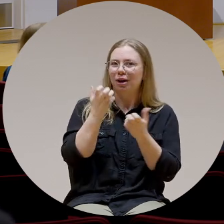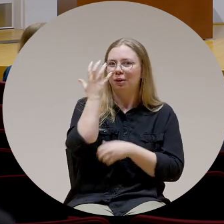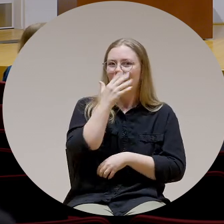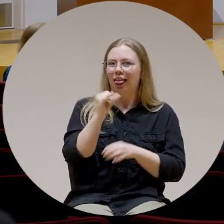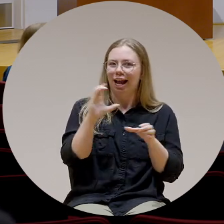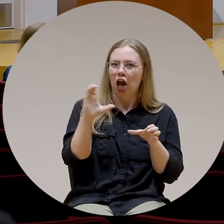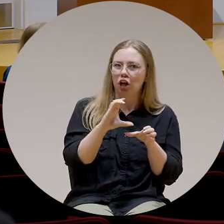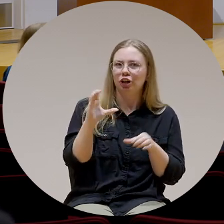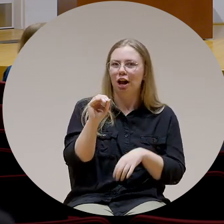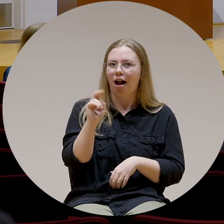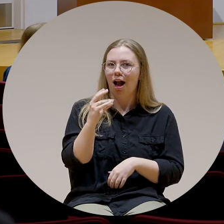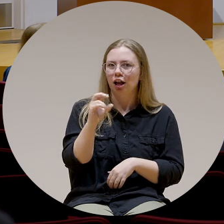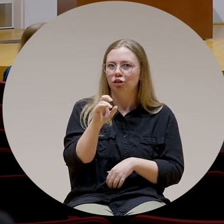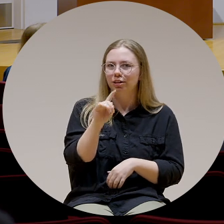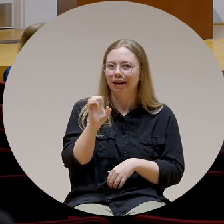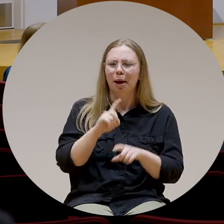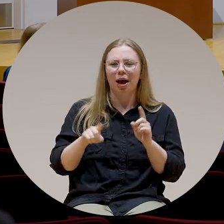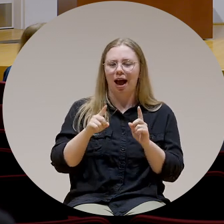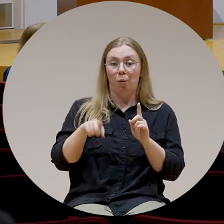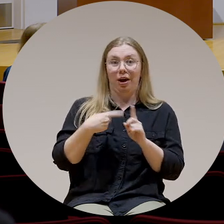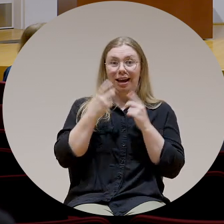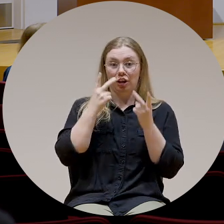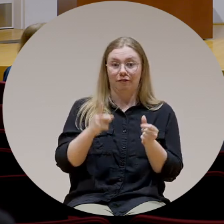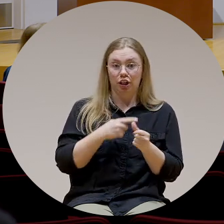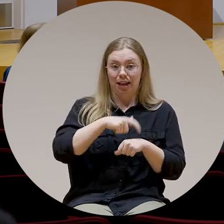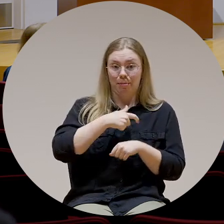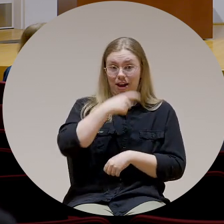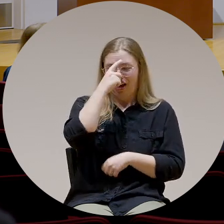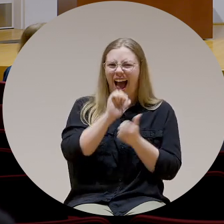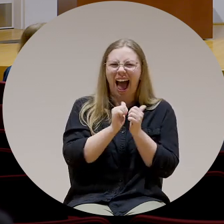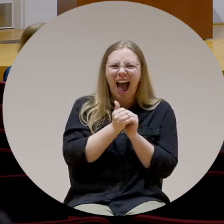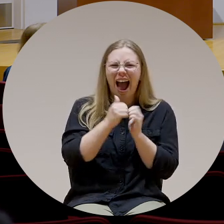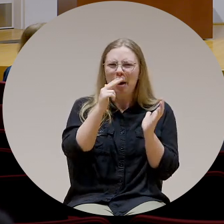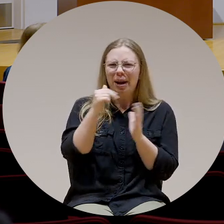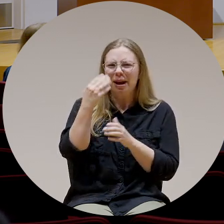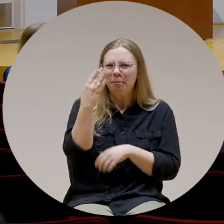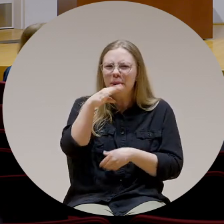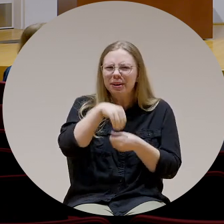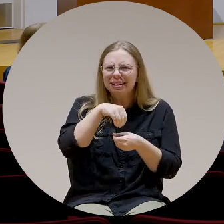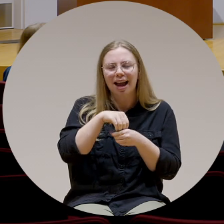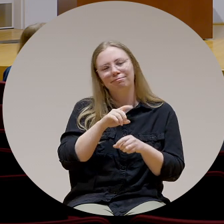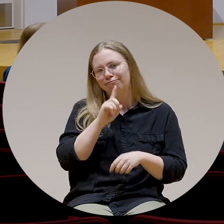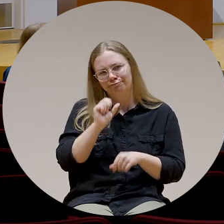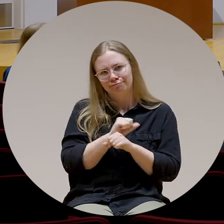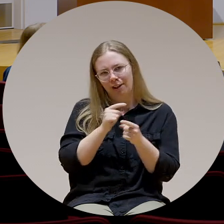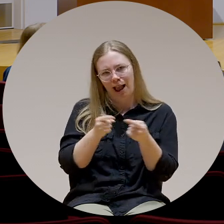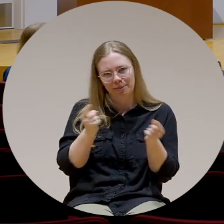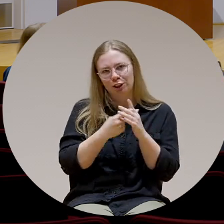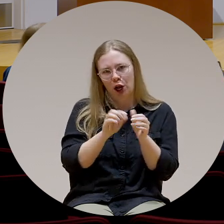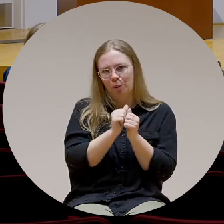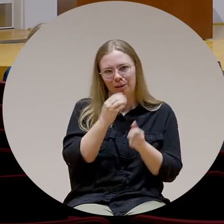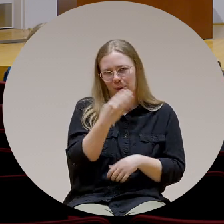with the blue inside, my mind immediately went to how'd she paint, like how'd she get the blue inside? It's the other way around. Right, with little brushes inside